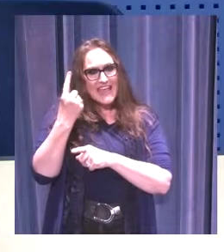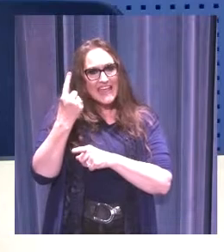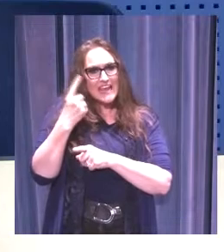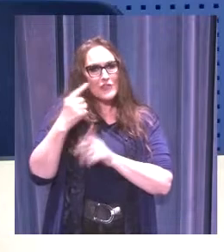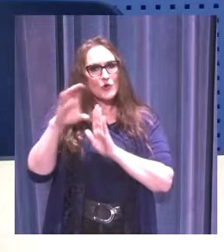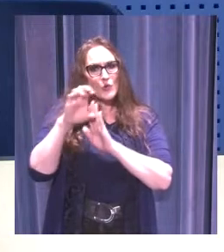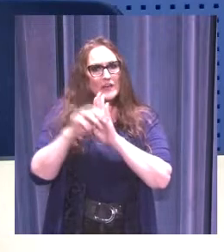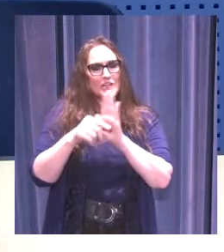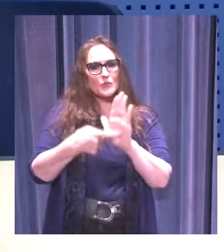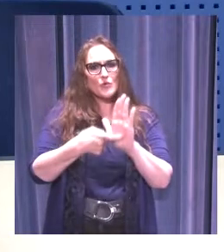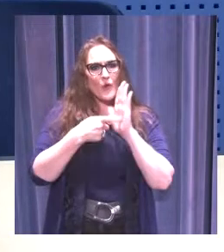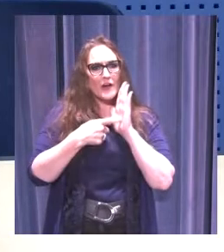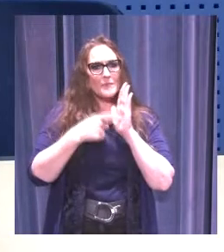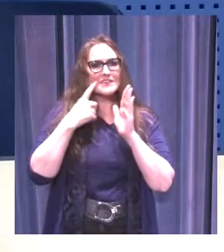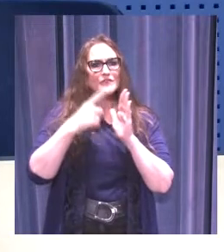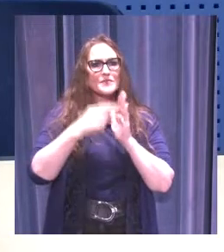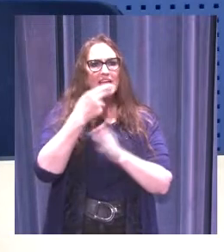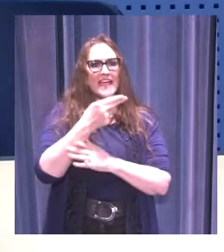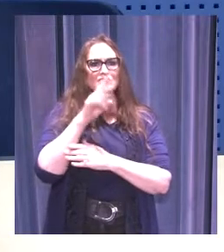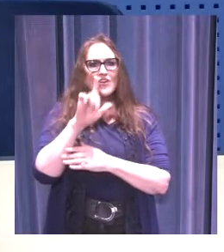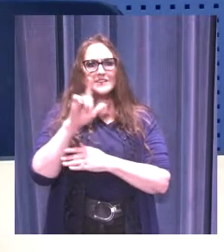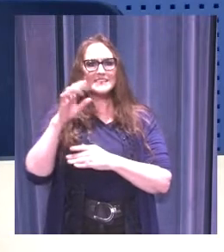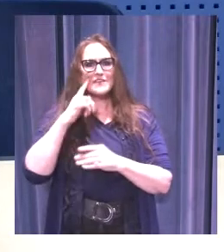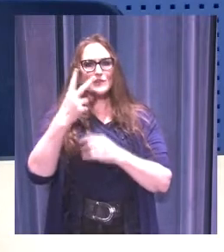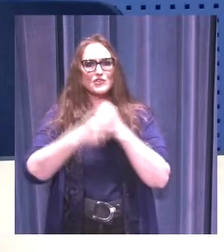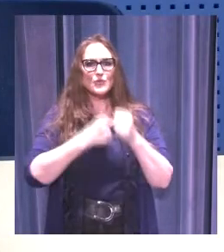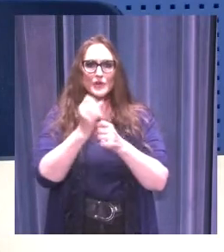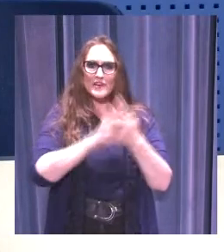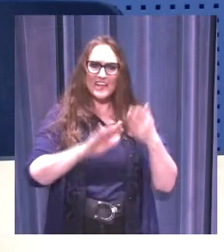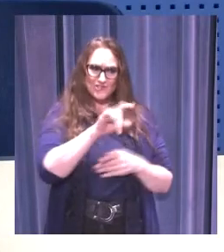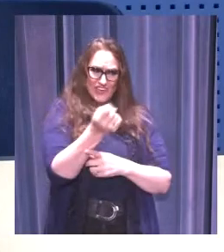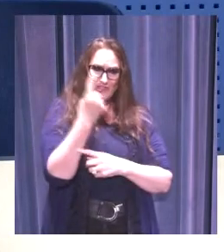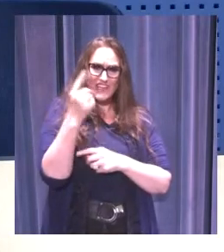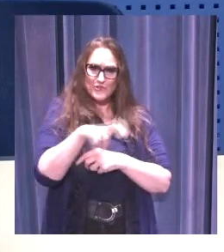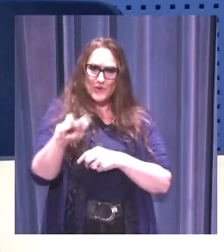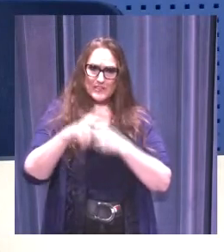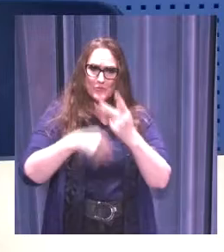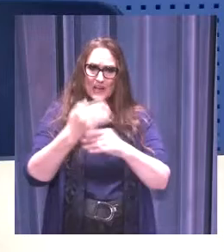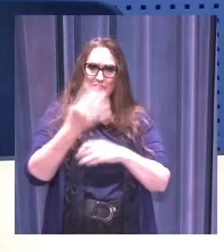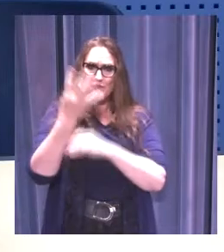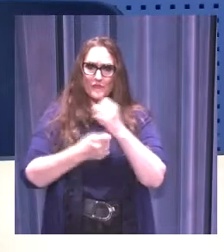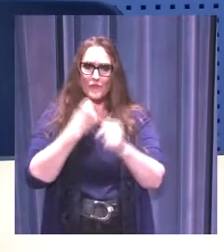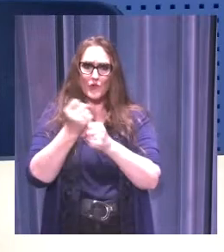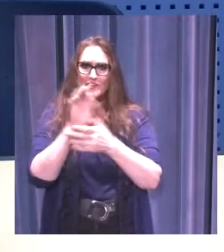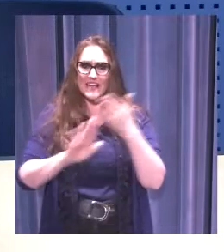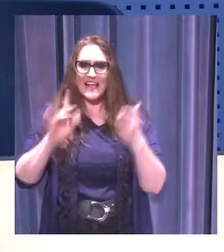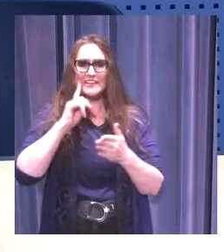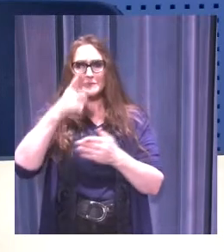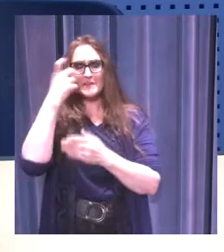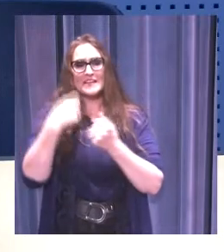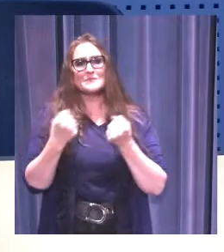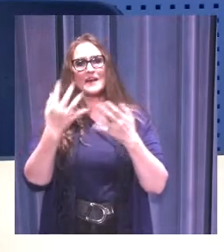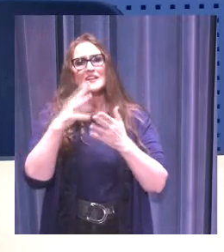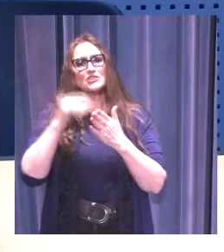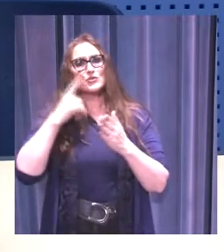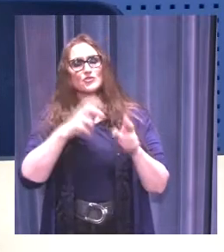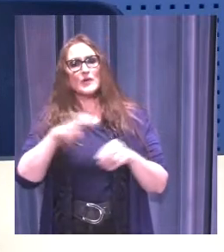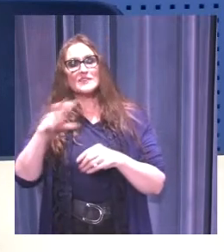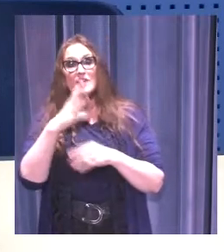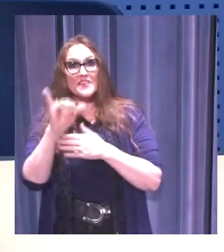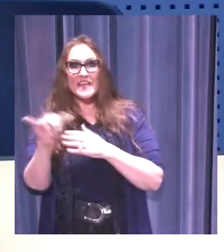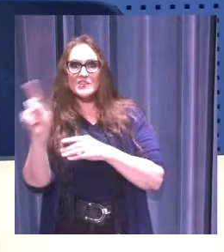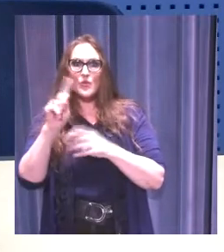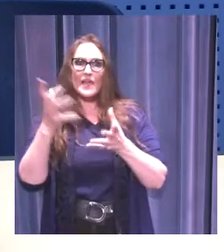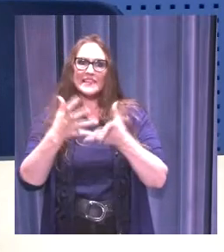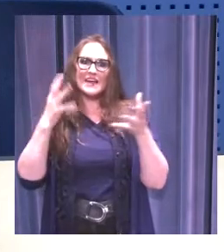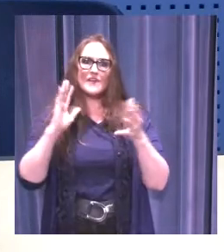curriculum requirements required by the HLC for a two-year college? Does she understand the transfer process to a four-year institution, considering that many of our students transfer, and that's where a